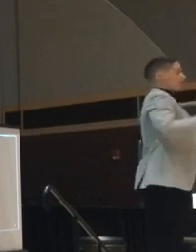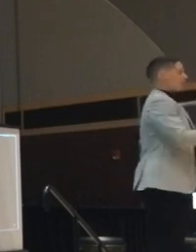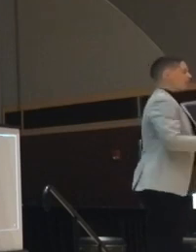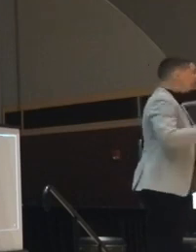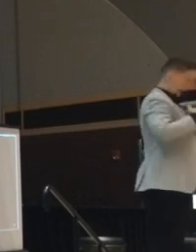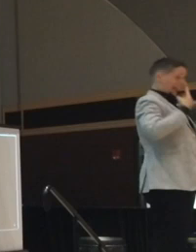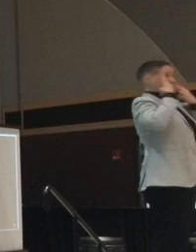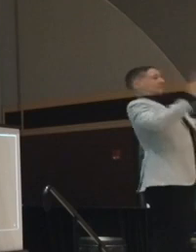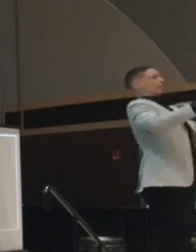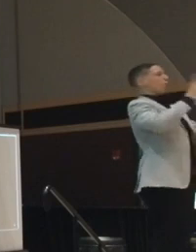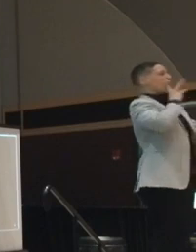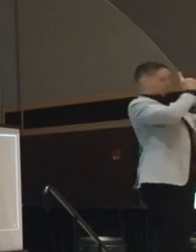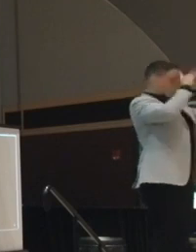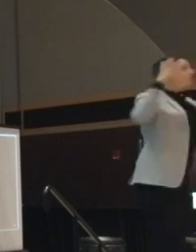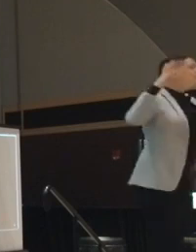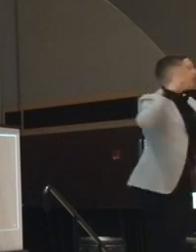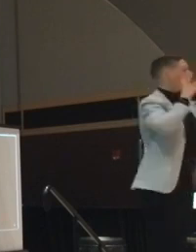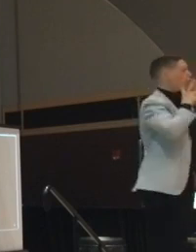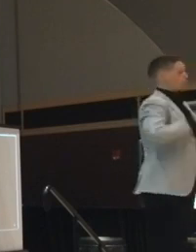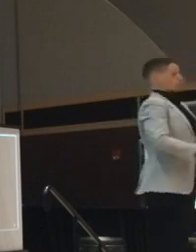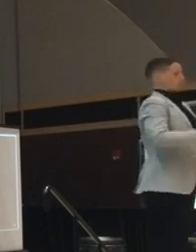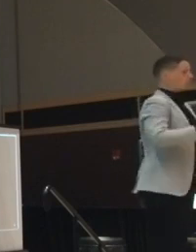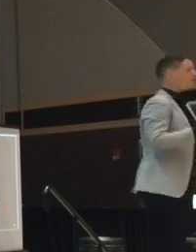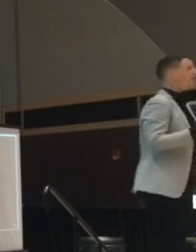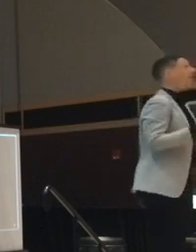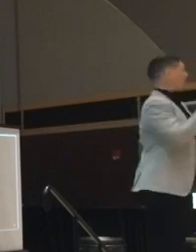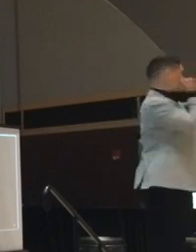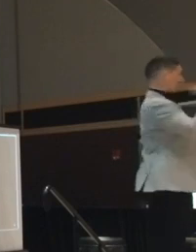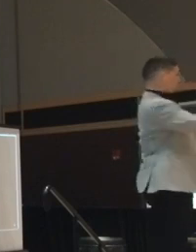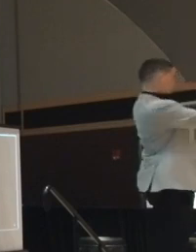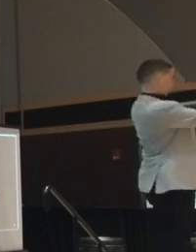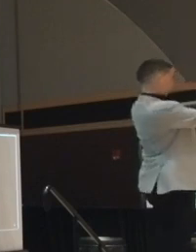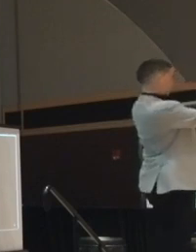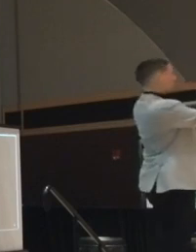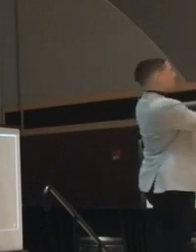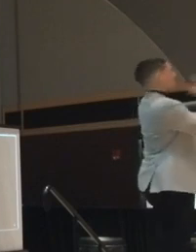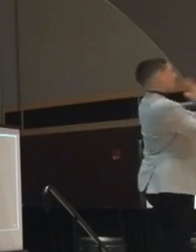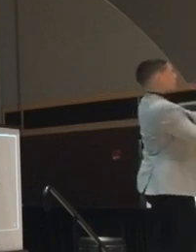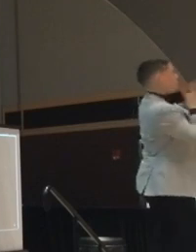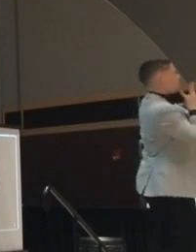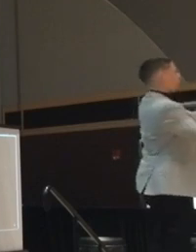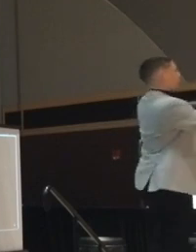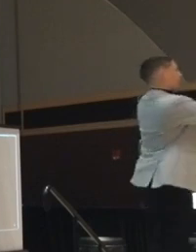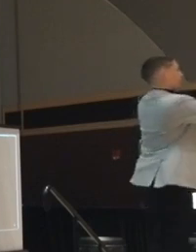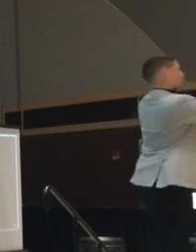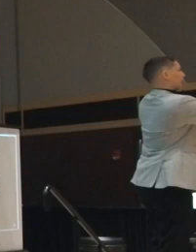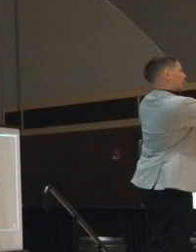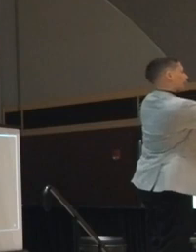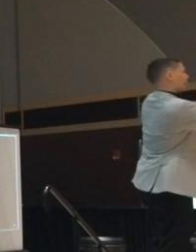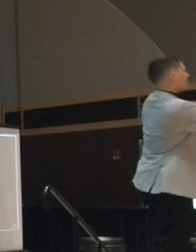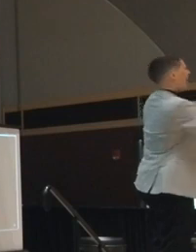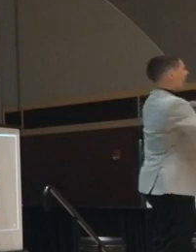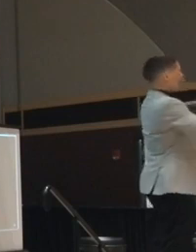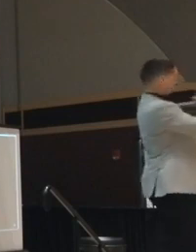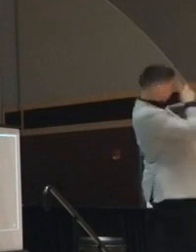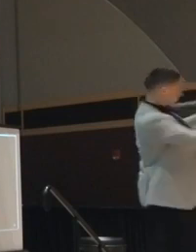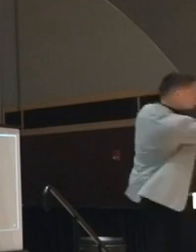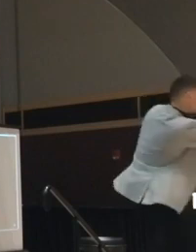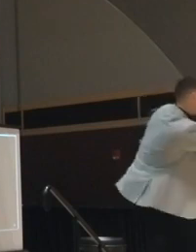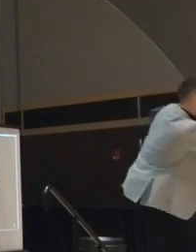at a door like that. Let's say the water went against that door. You'd see it leak around the edges. The next thing you know, this auditorium is going to be